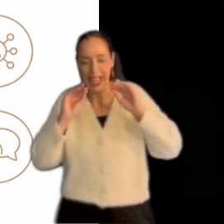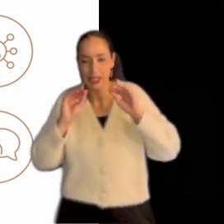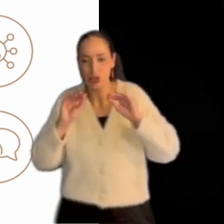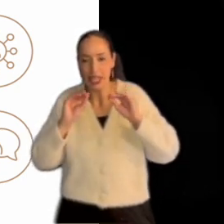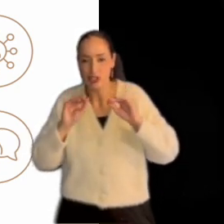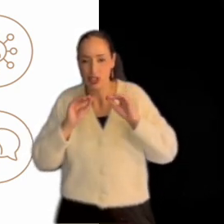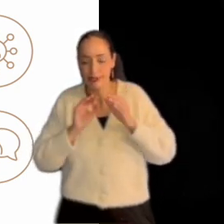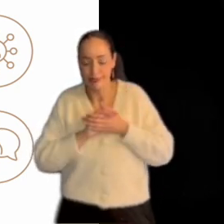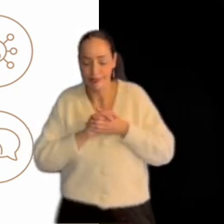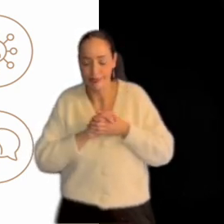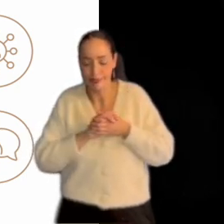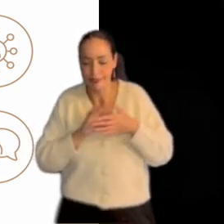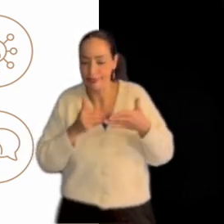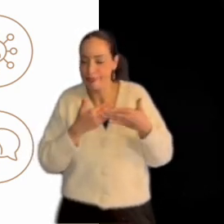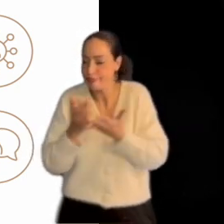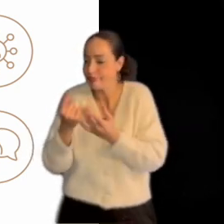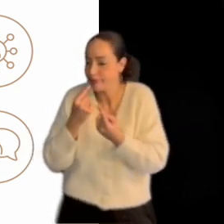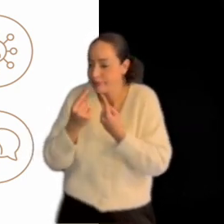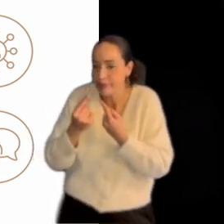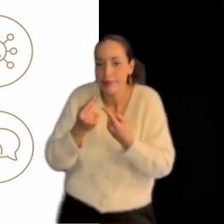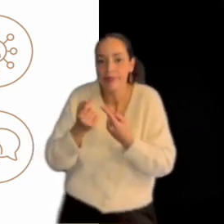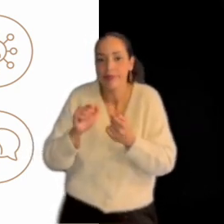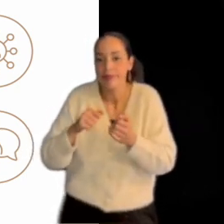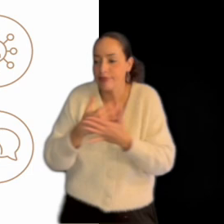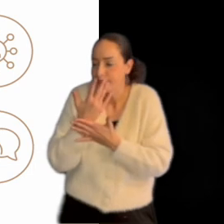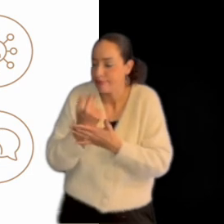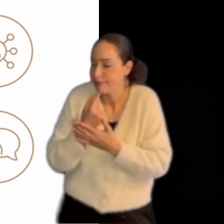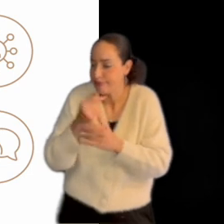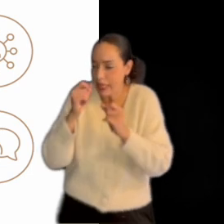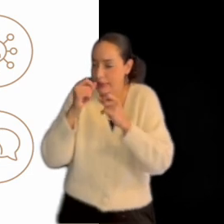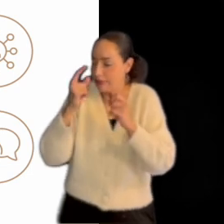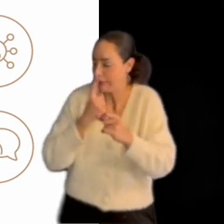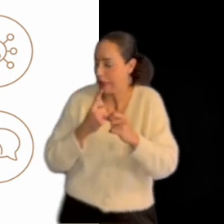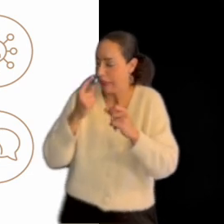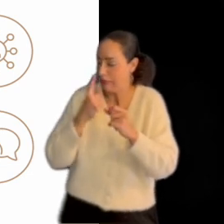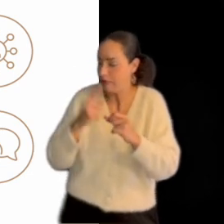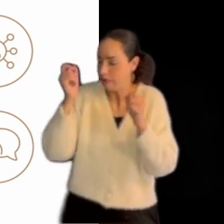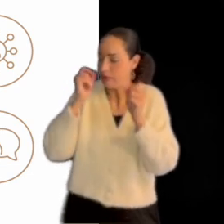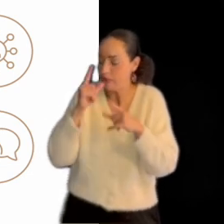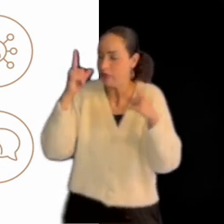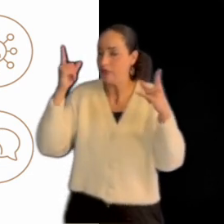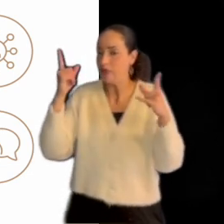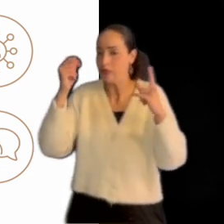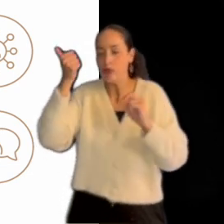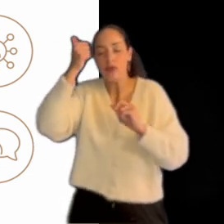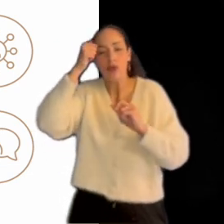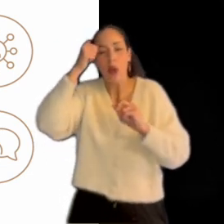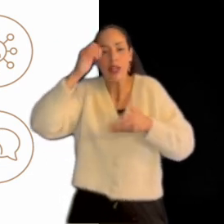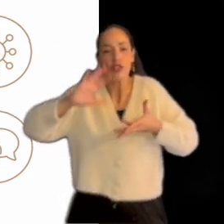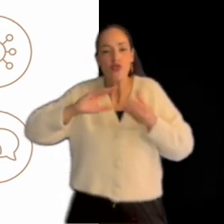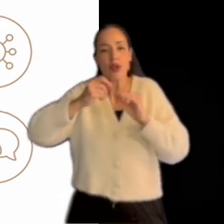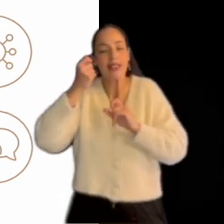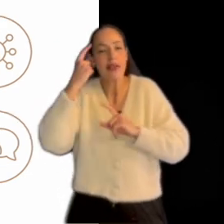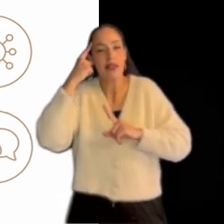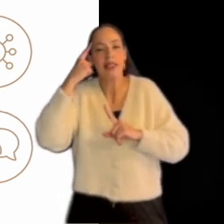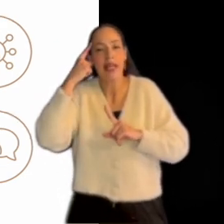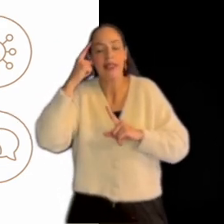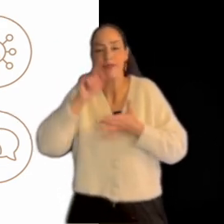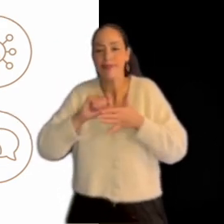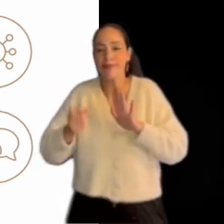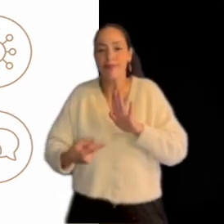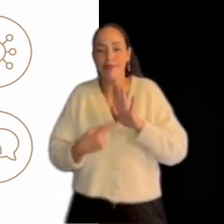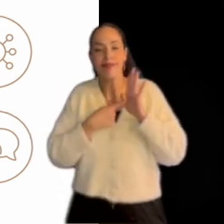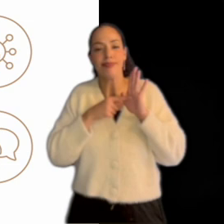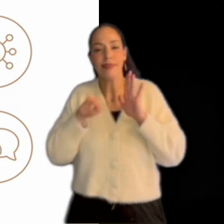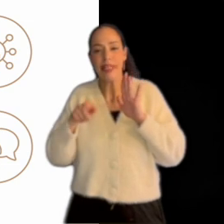understanding. Most importantly though, this process of education links to our next intervention, normalisation. By